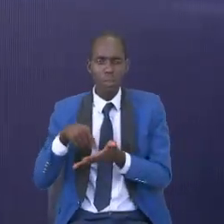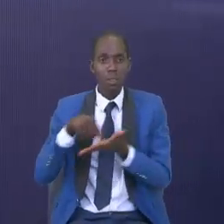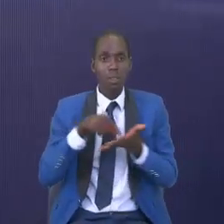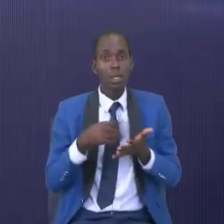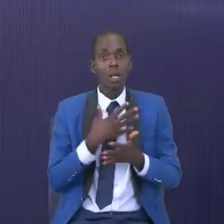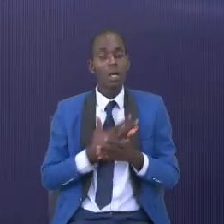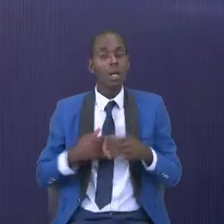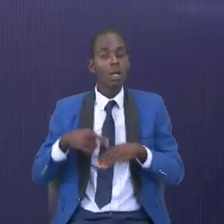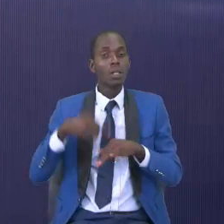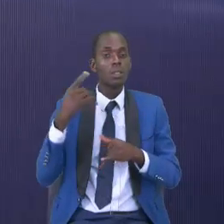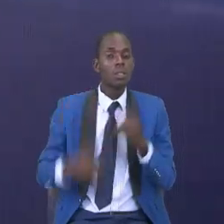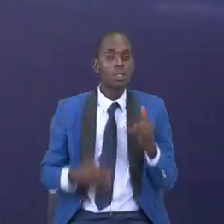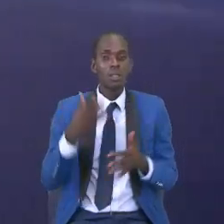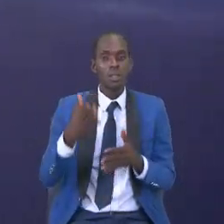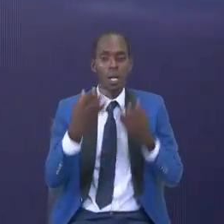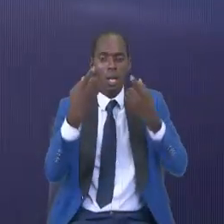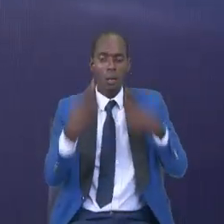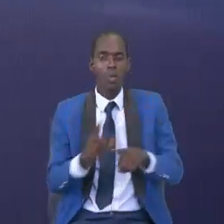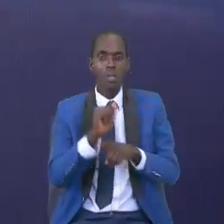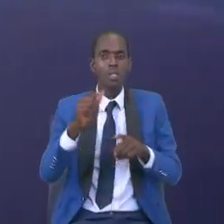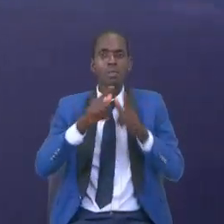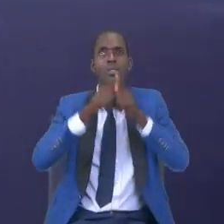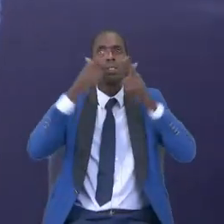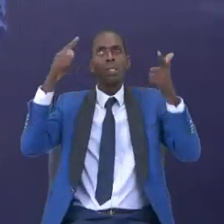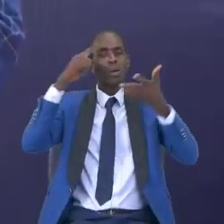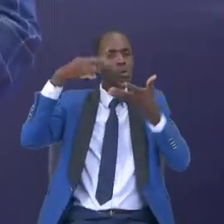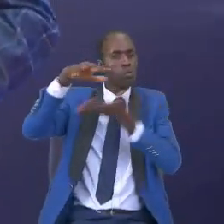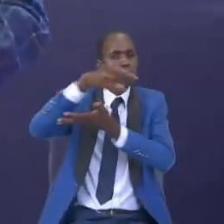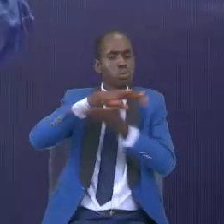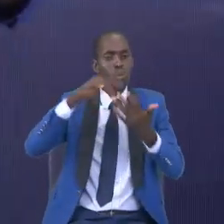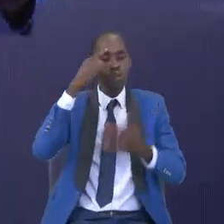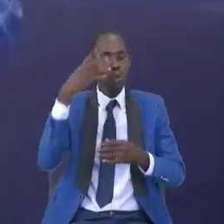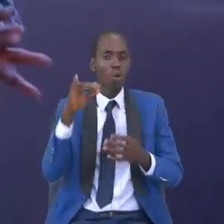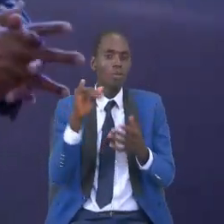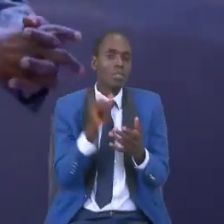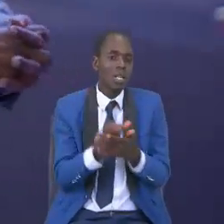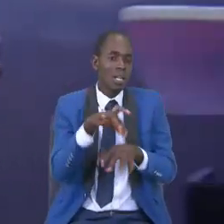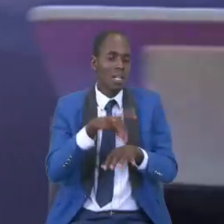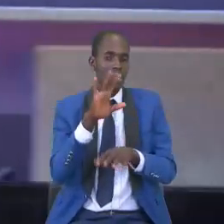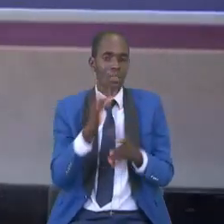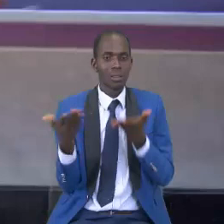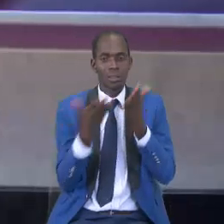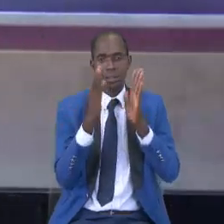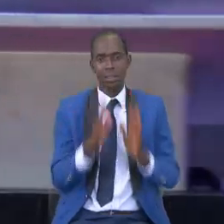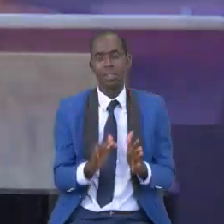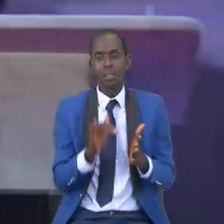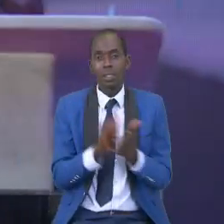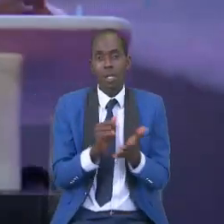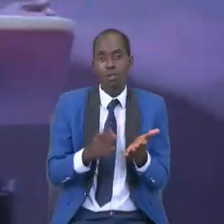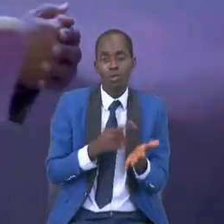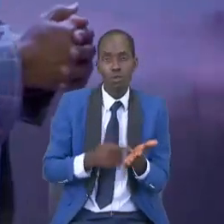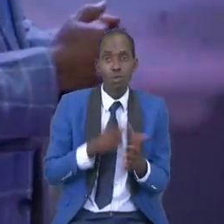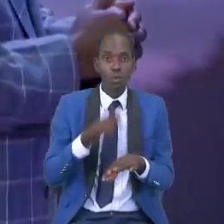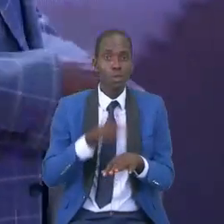behold, there's a great storm because of the carnal servant that is there. Sometimes you accommodate a